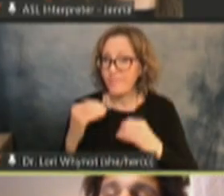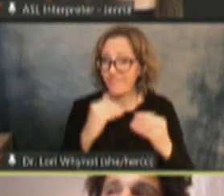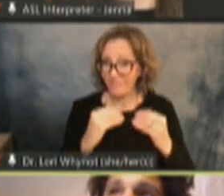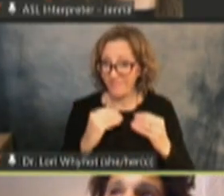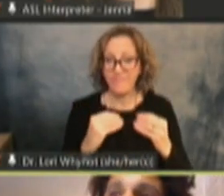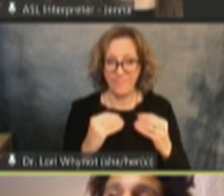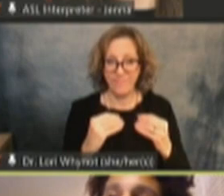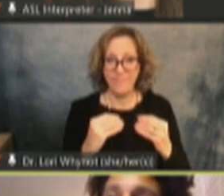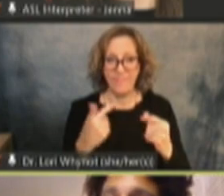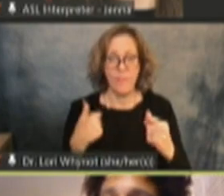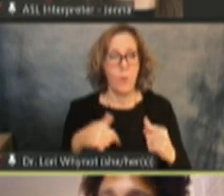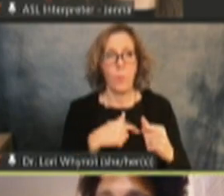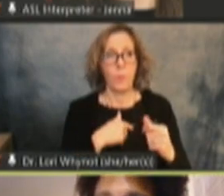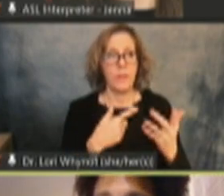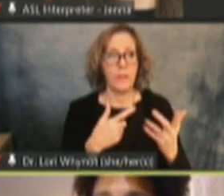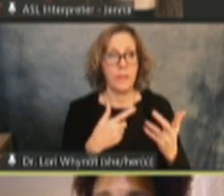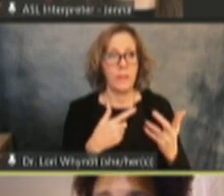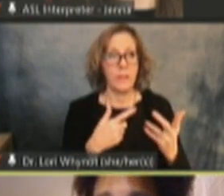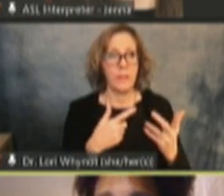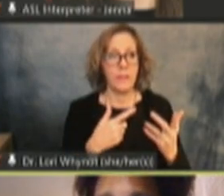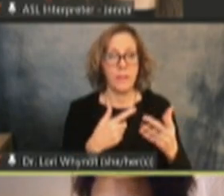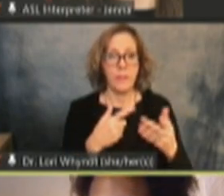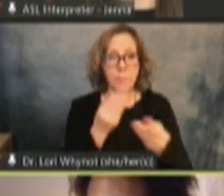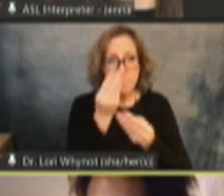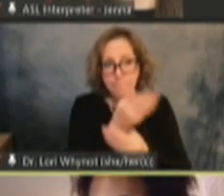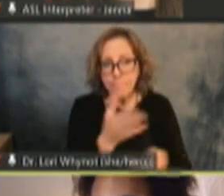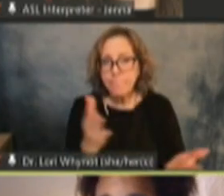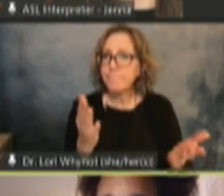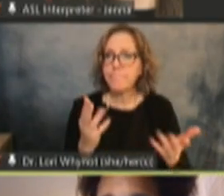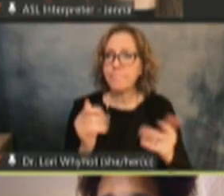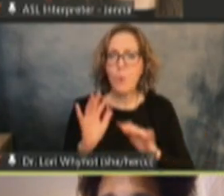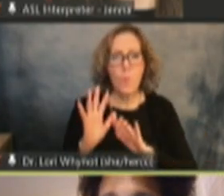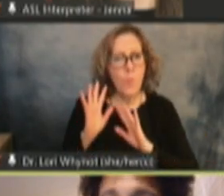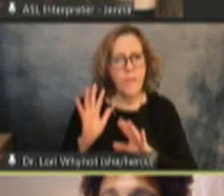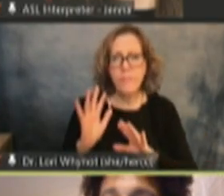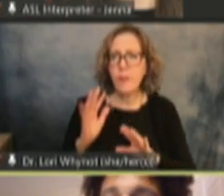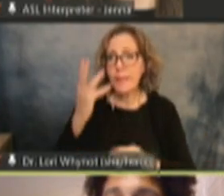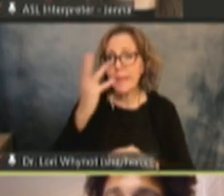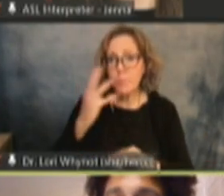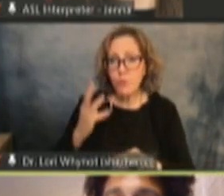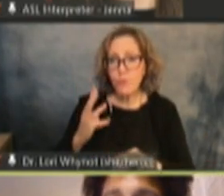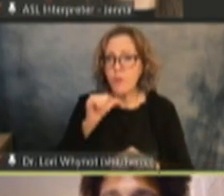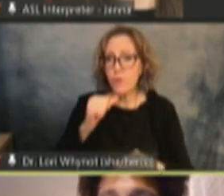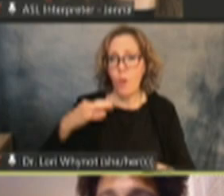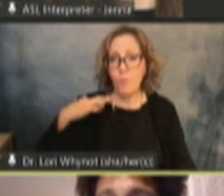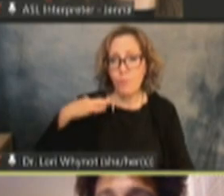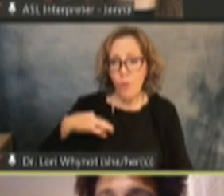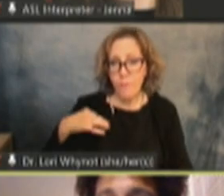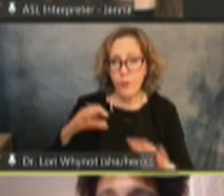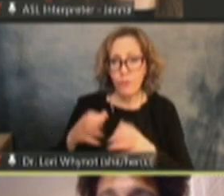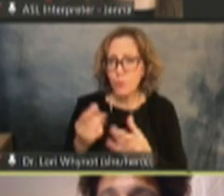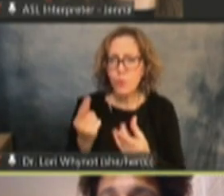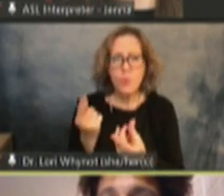we can not only share the great work that immigrant nonprofits are doing, but also share